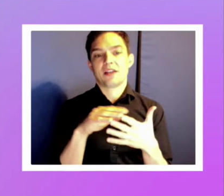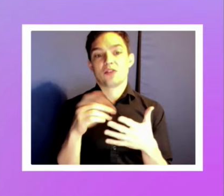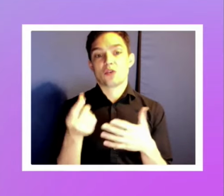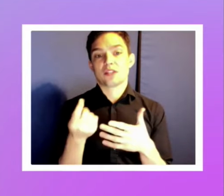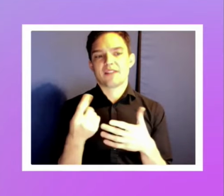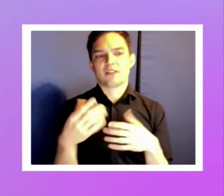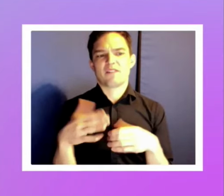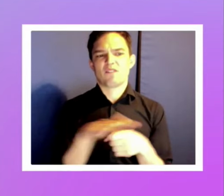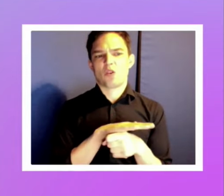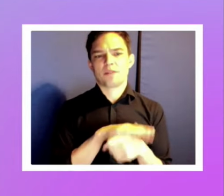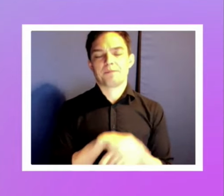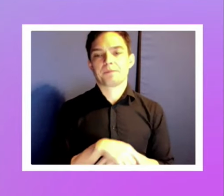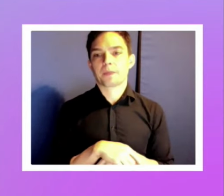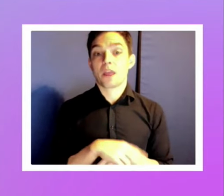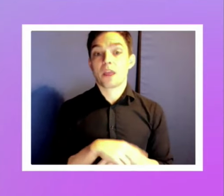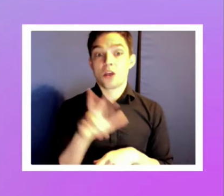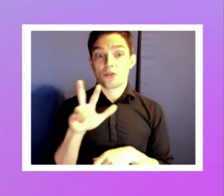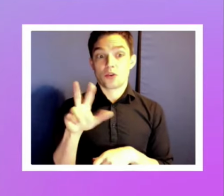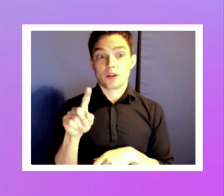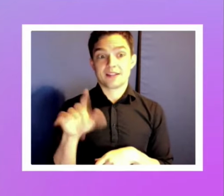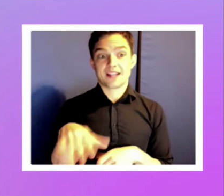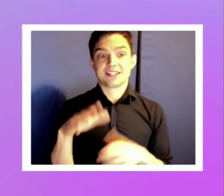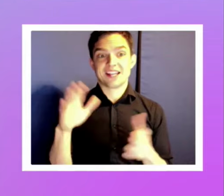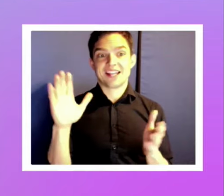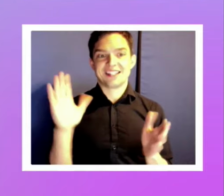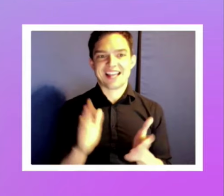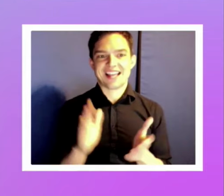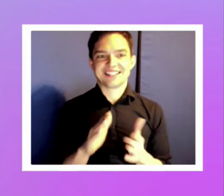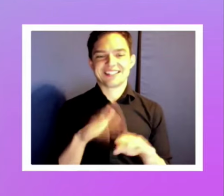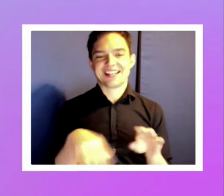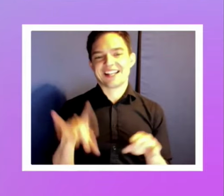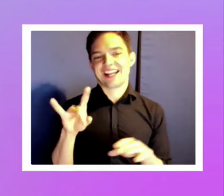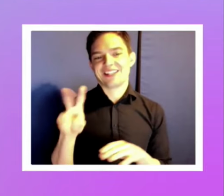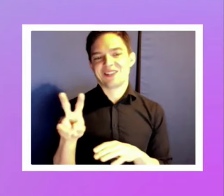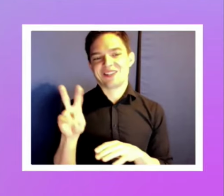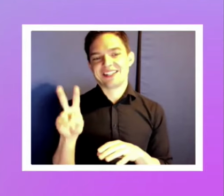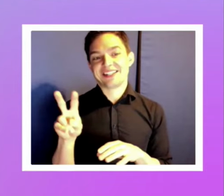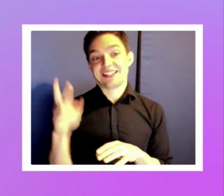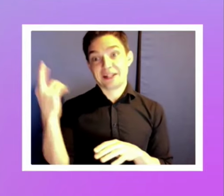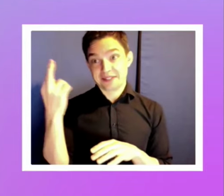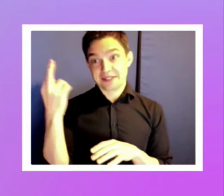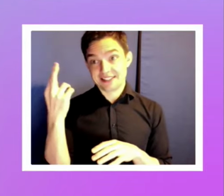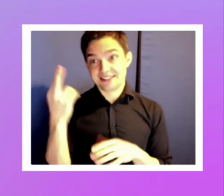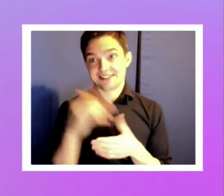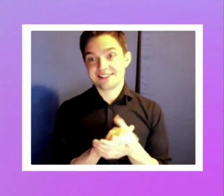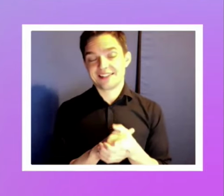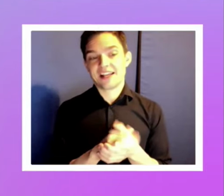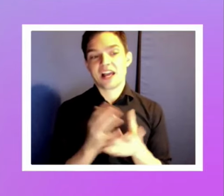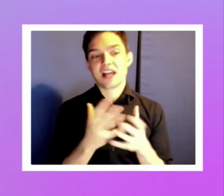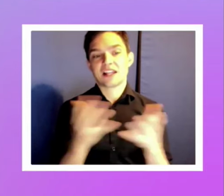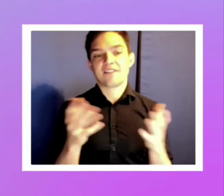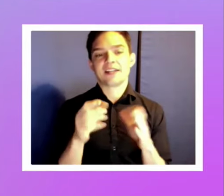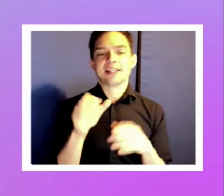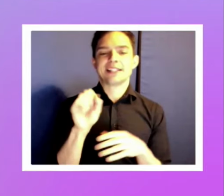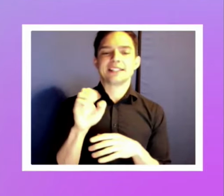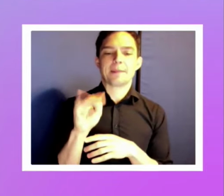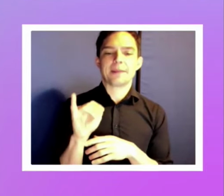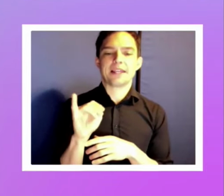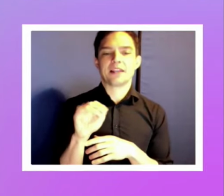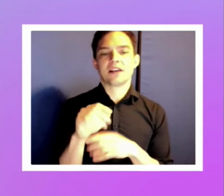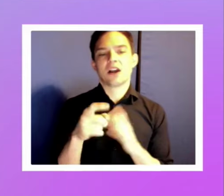You'll also notice that 31 is a lot less than 82. That is partially because there's a lot of semi-automated and